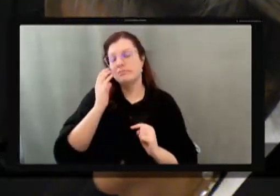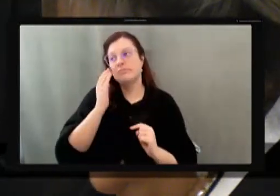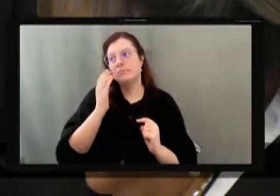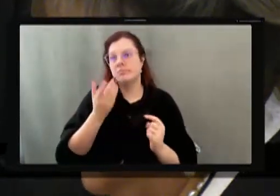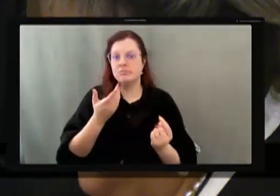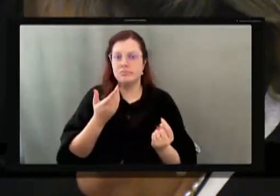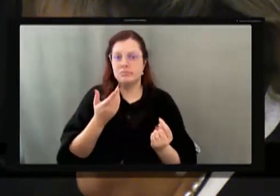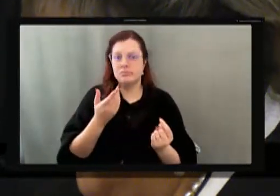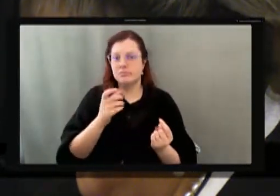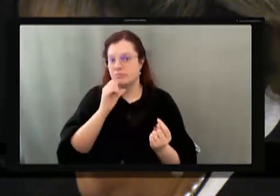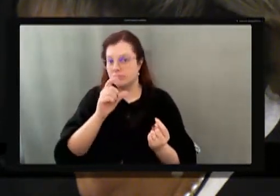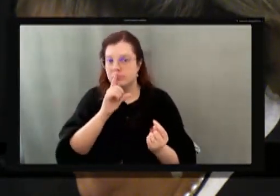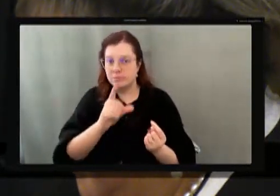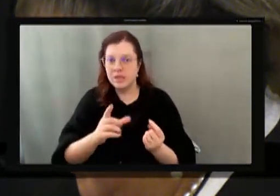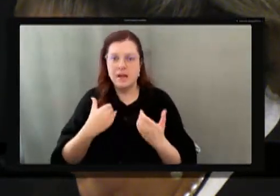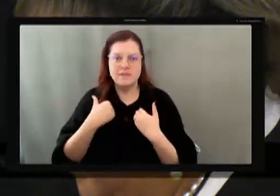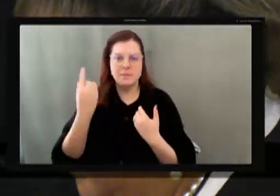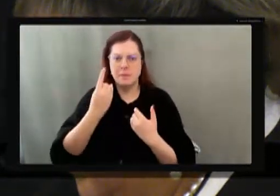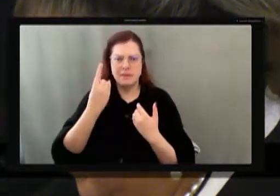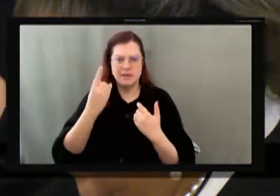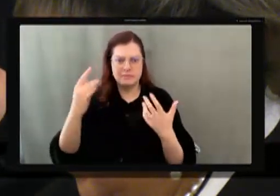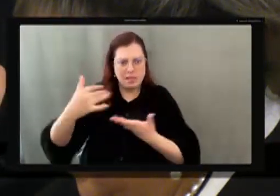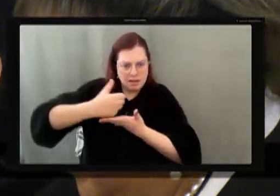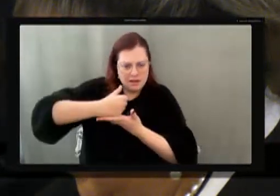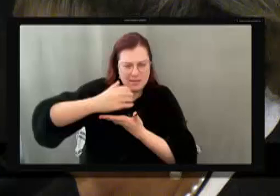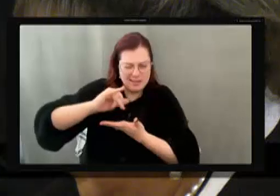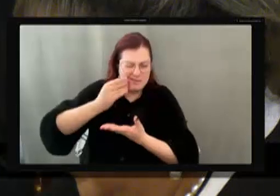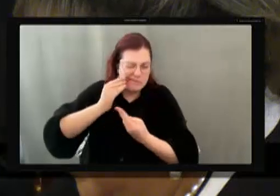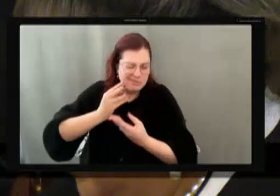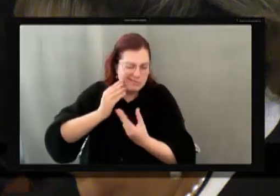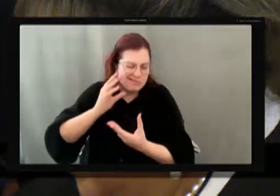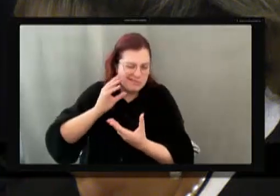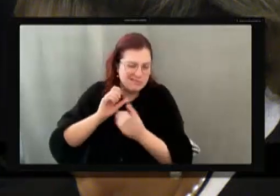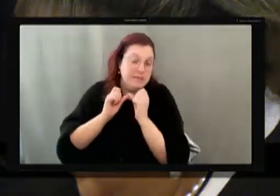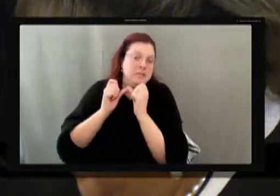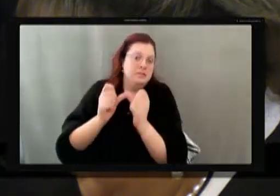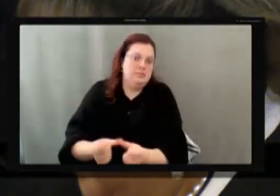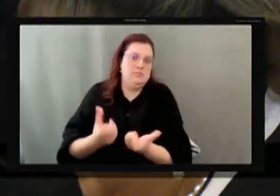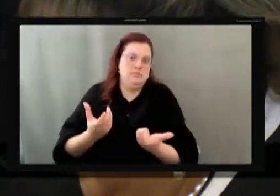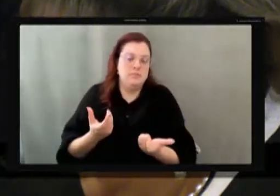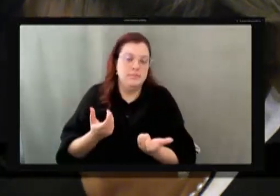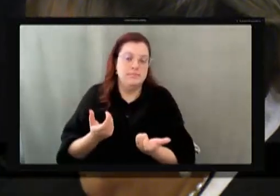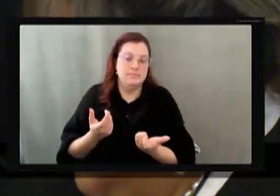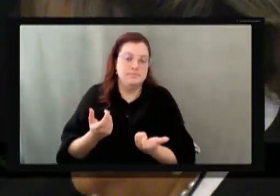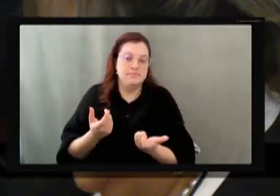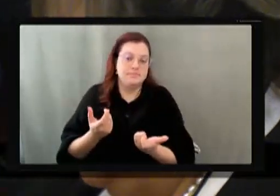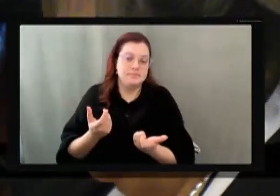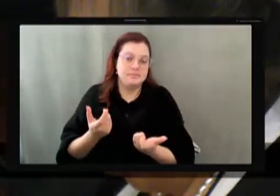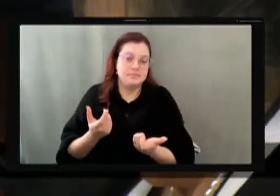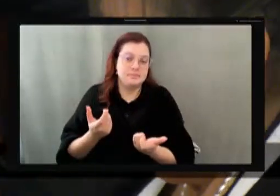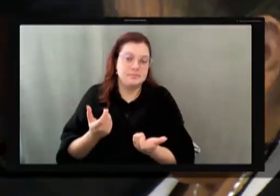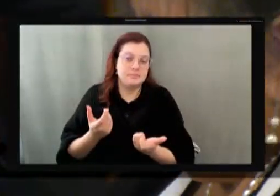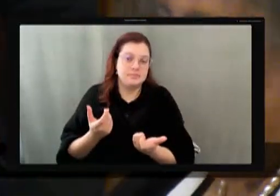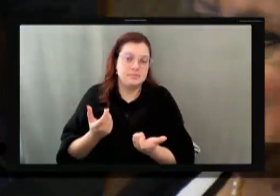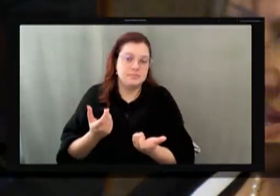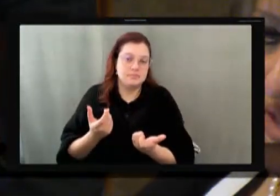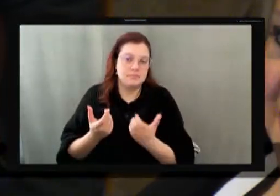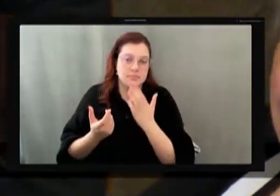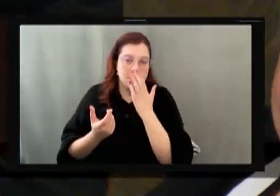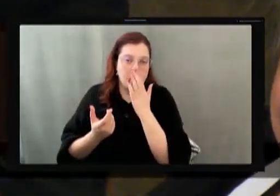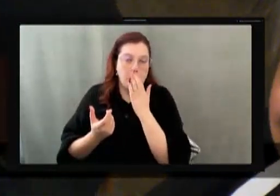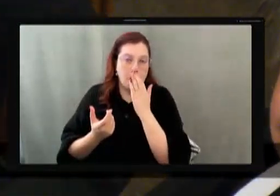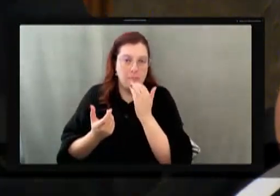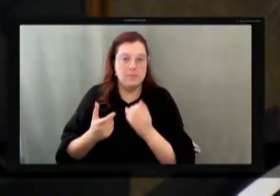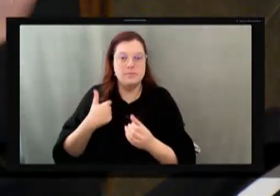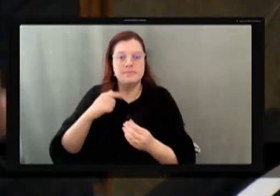have a mechanism yet for collecting that crash data that's consistent, you know, and again, like, I think a collaboration with public